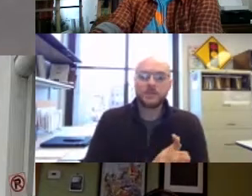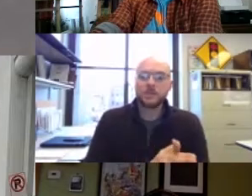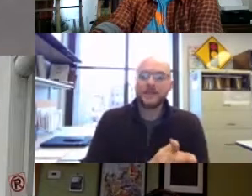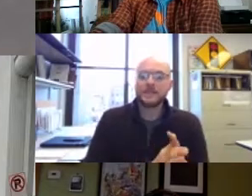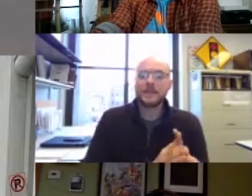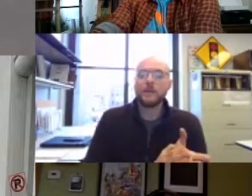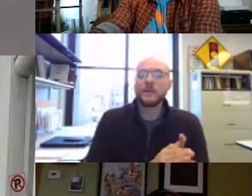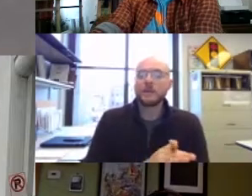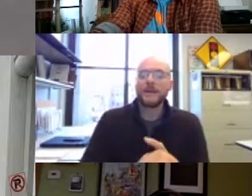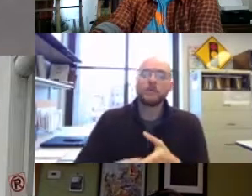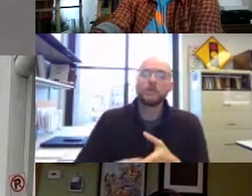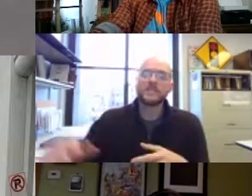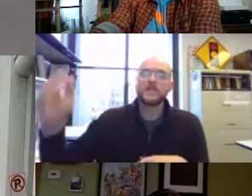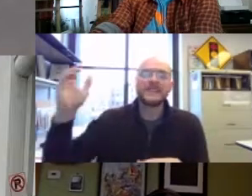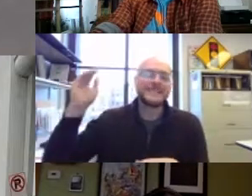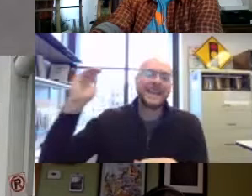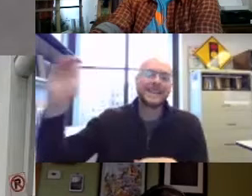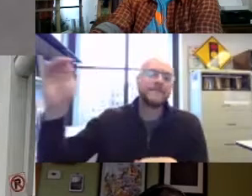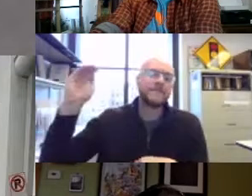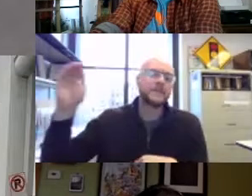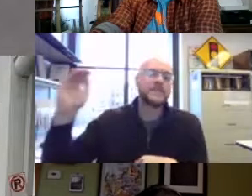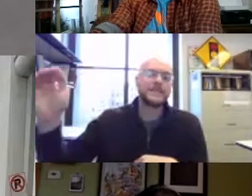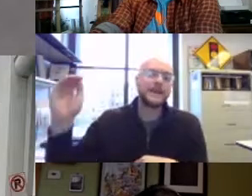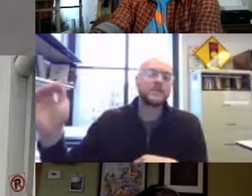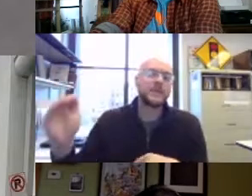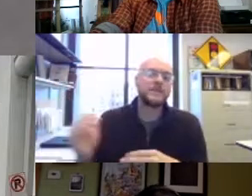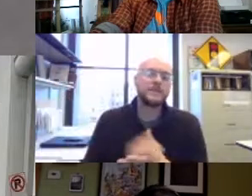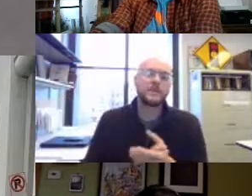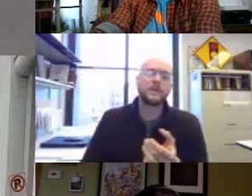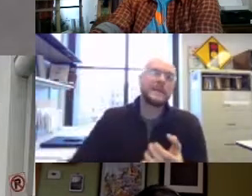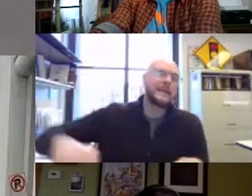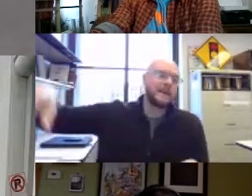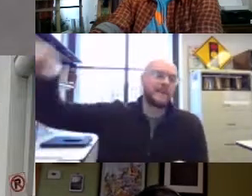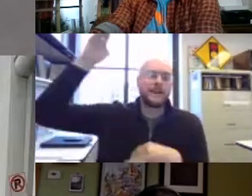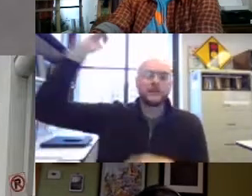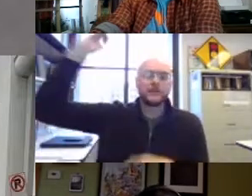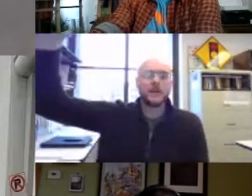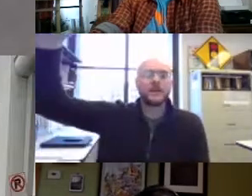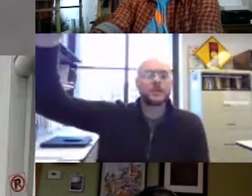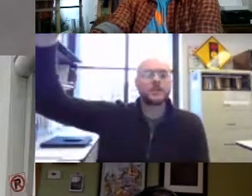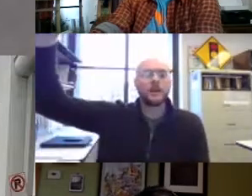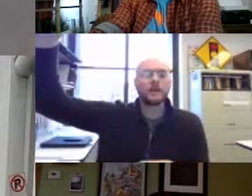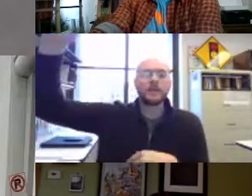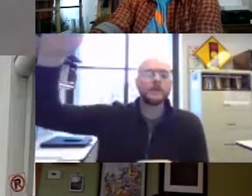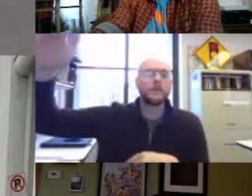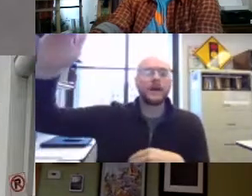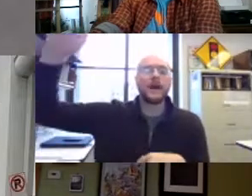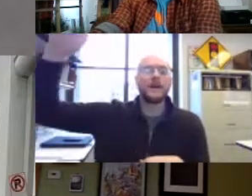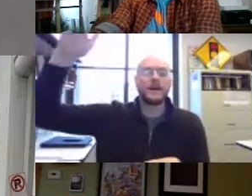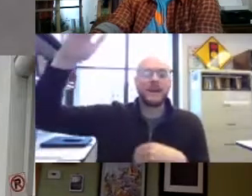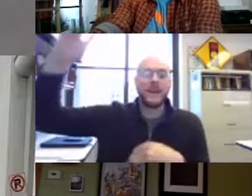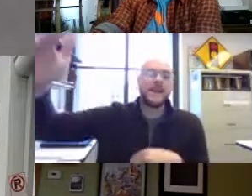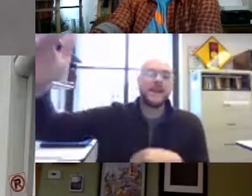these streets. We look at what's known as the 85th percentile speed limit. So if 100 drivers are going